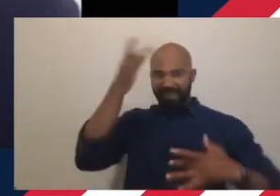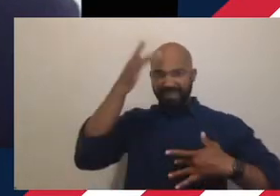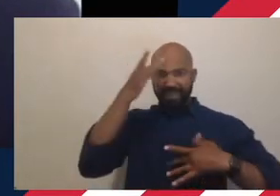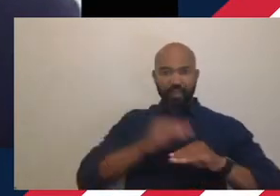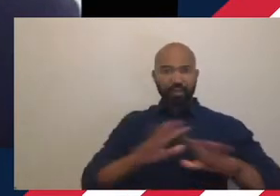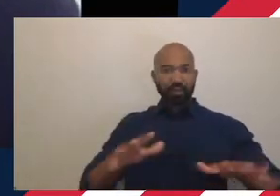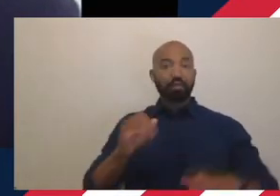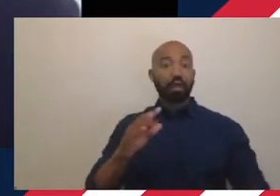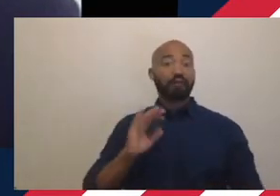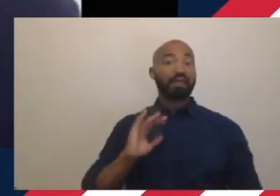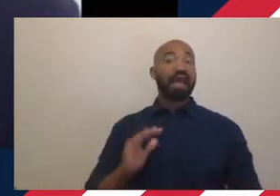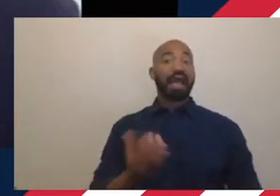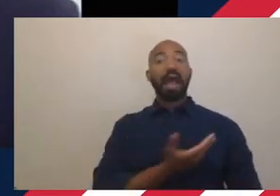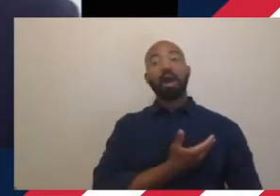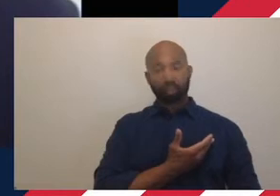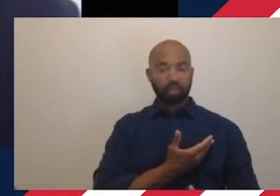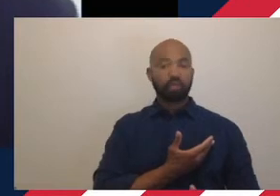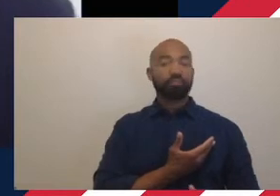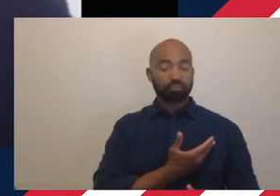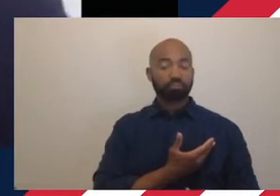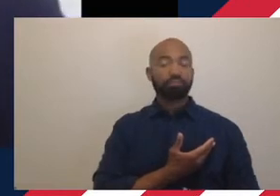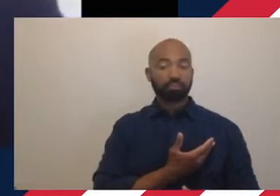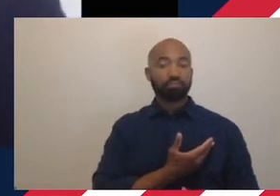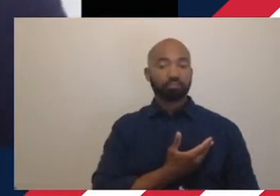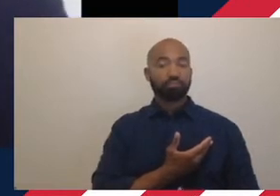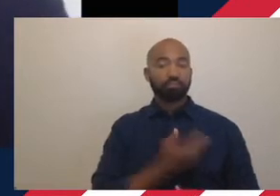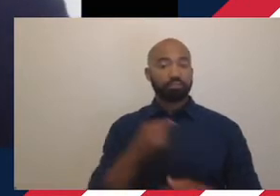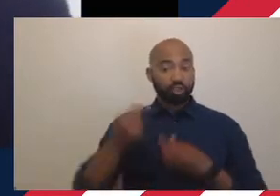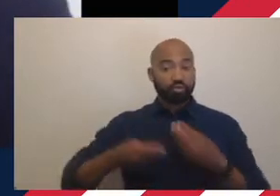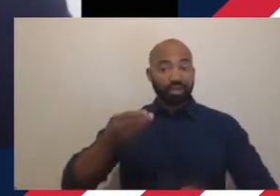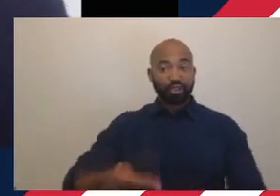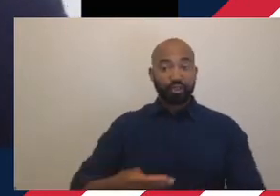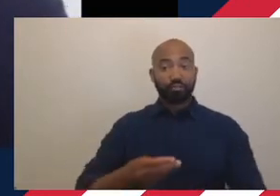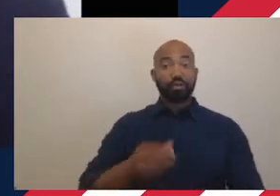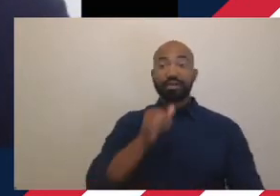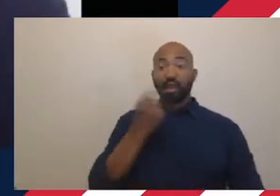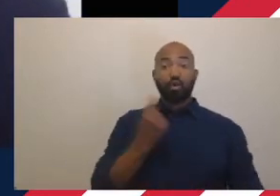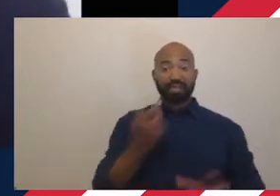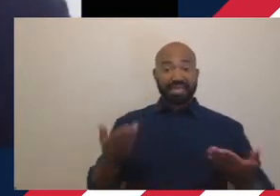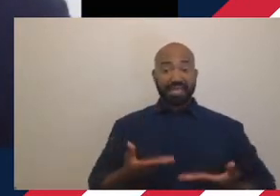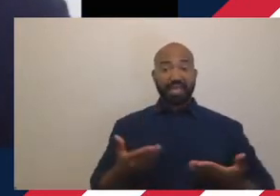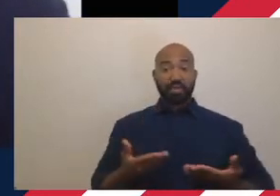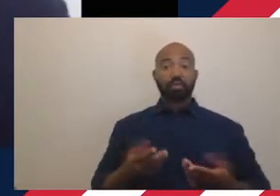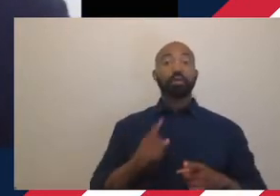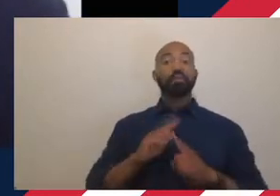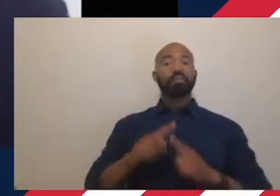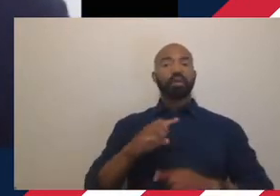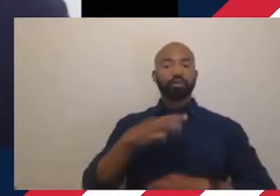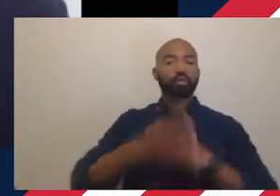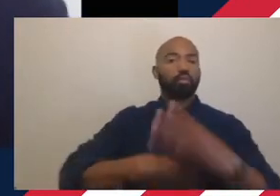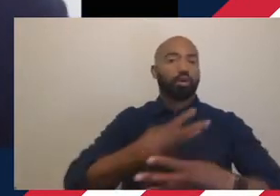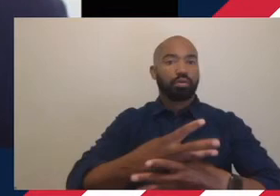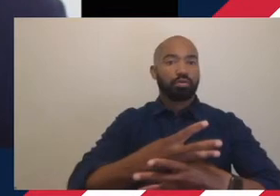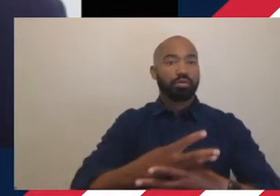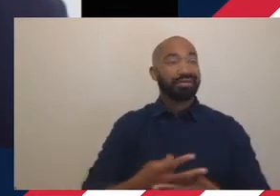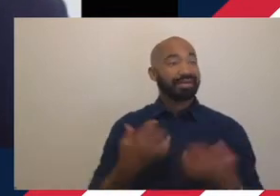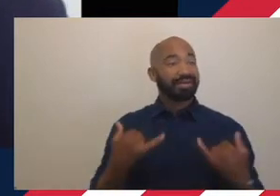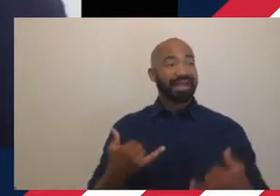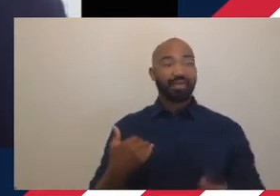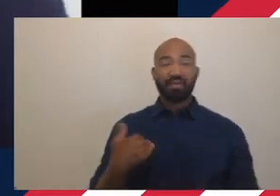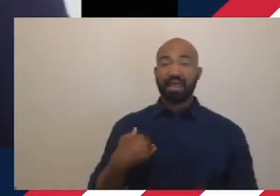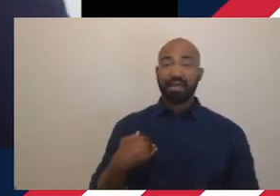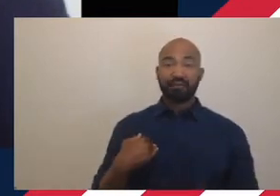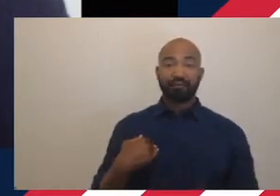the humanitarian impacts that we're seeing across the world. There are already 500,000 additional